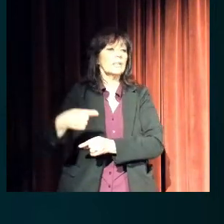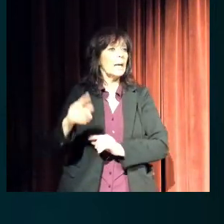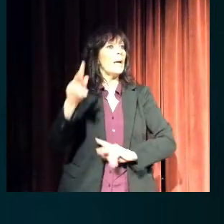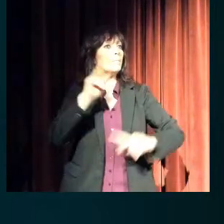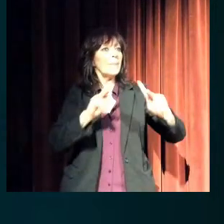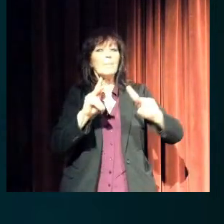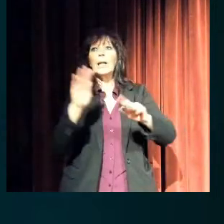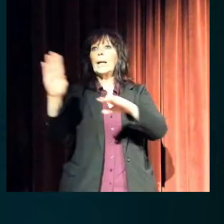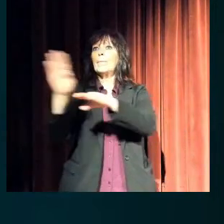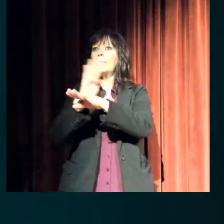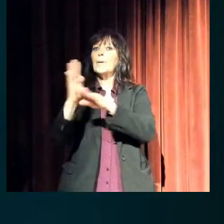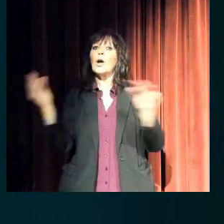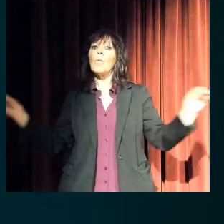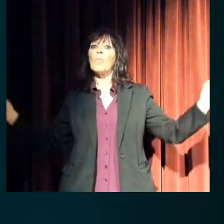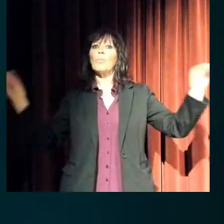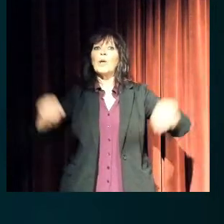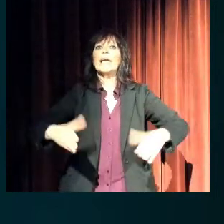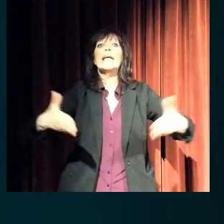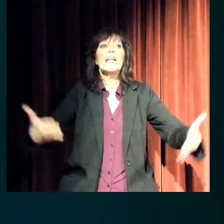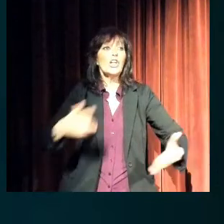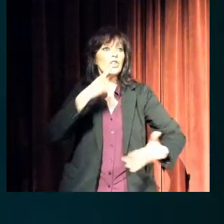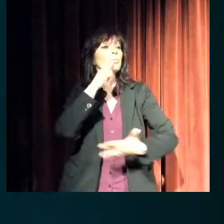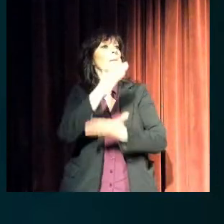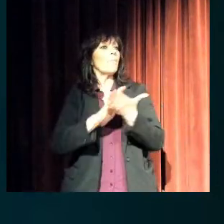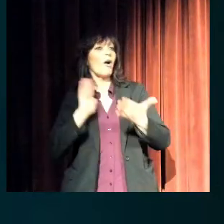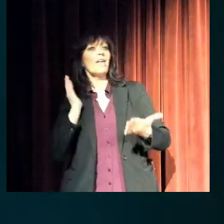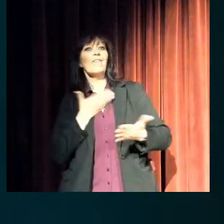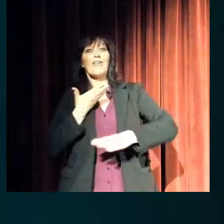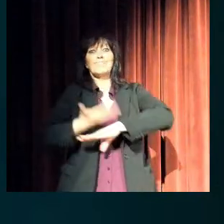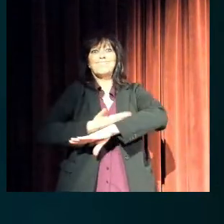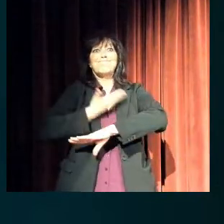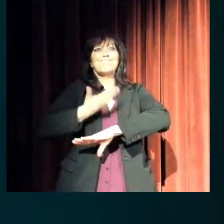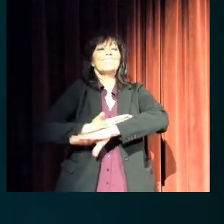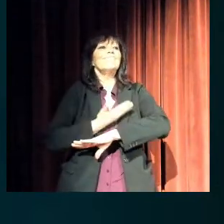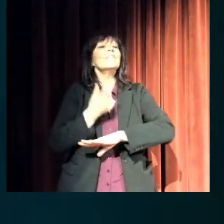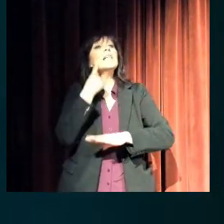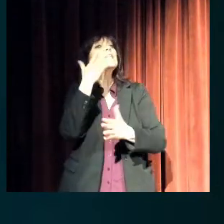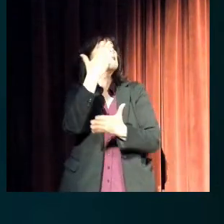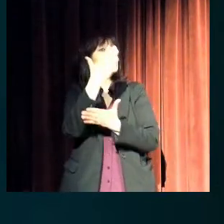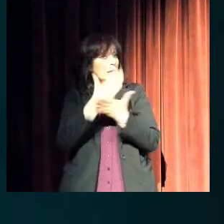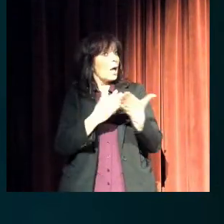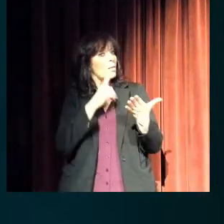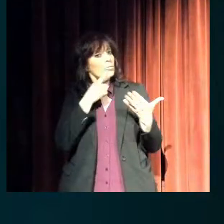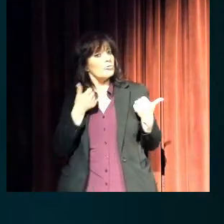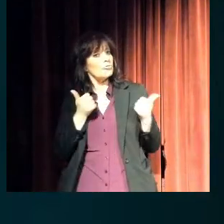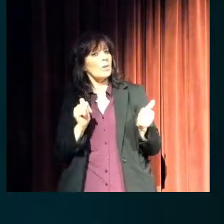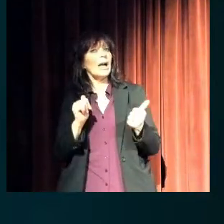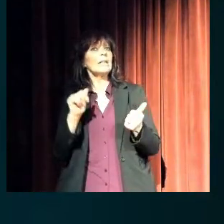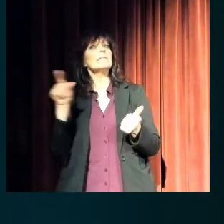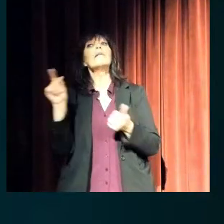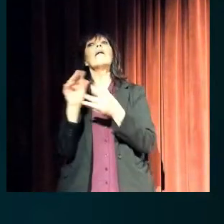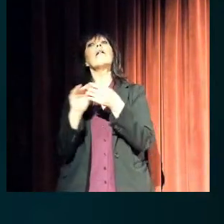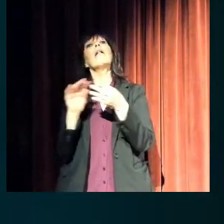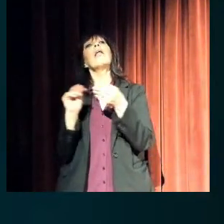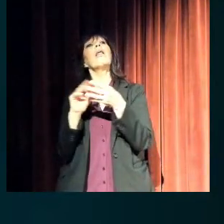and businesses are coming here to be part of our resurgence. Now, some are trying to create the narrative that people are fleeing